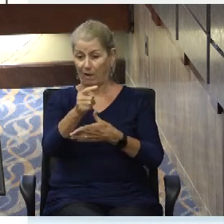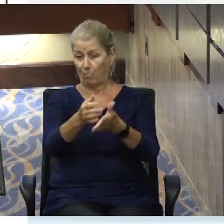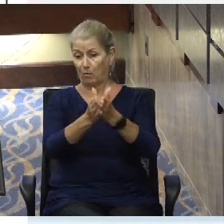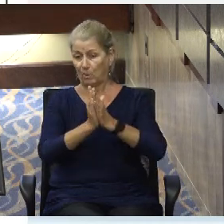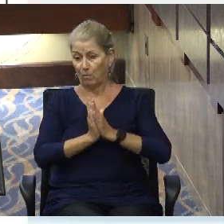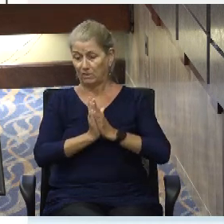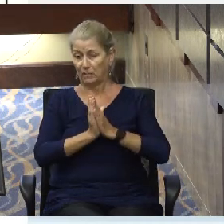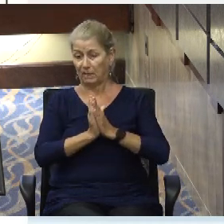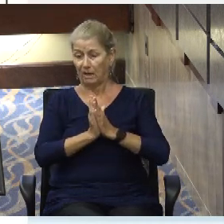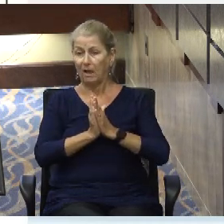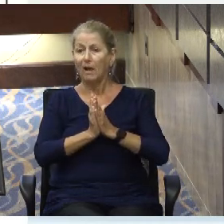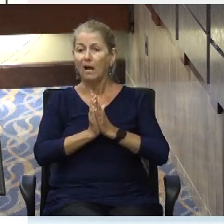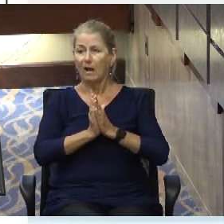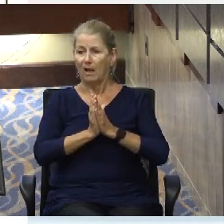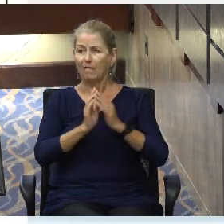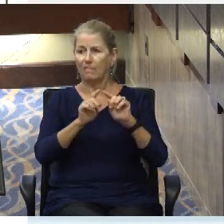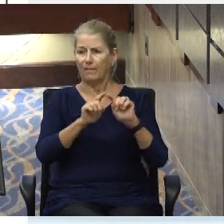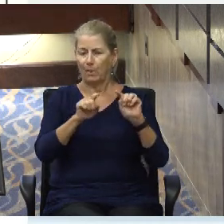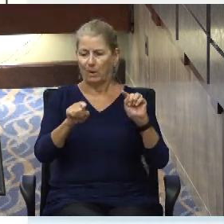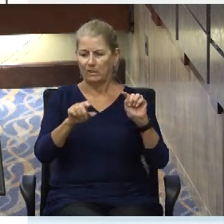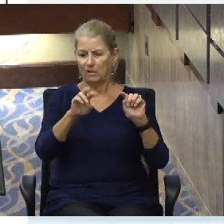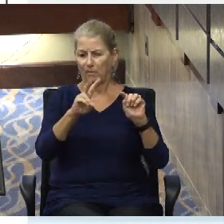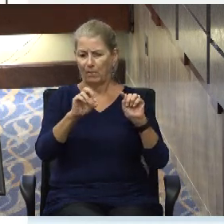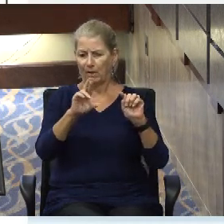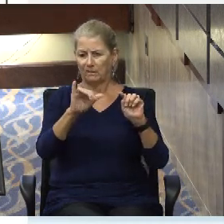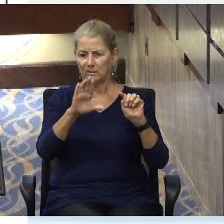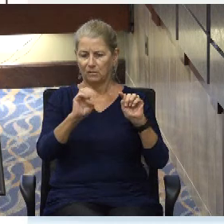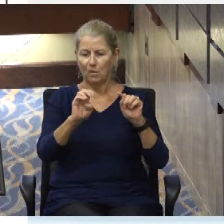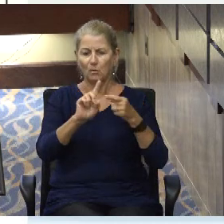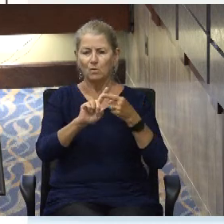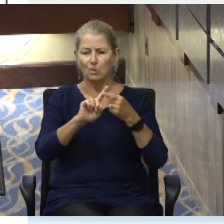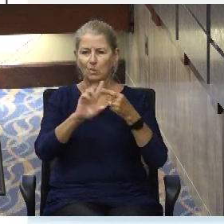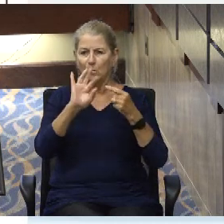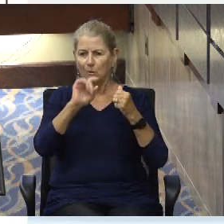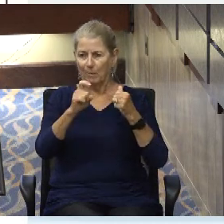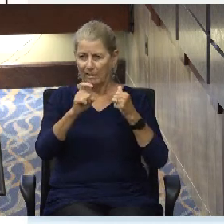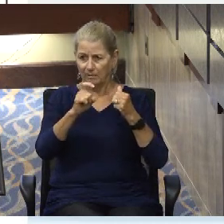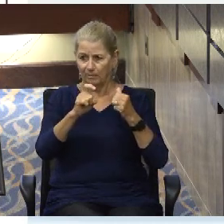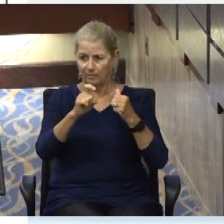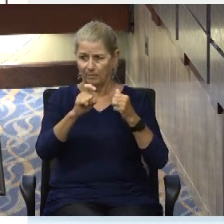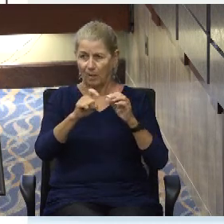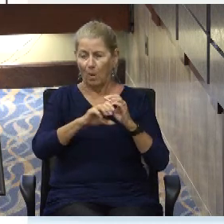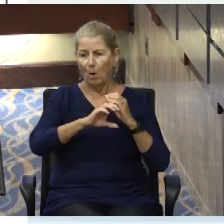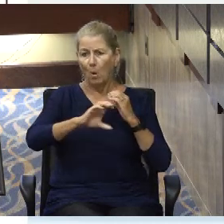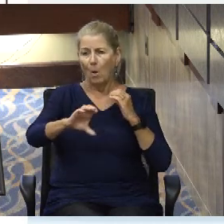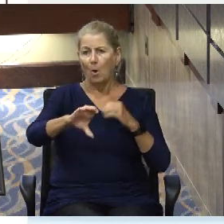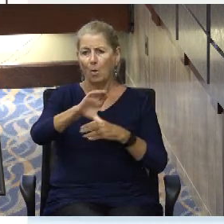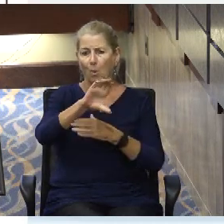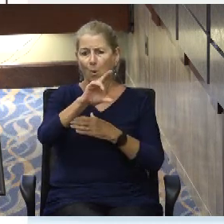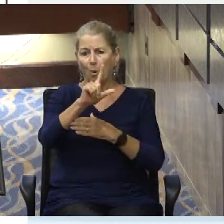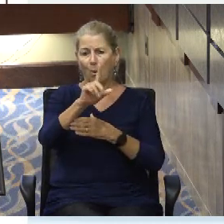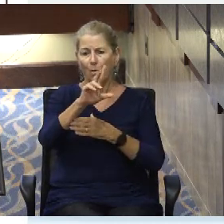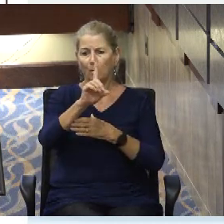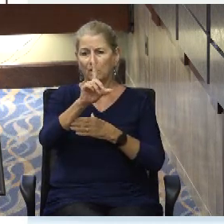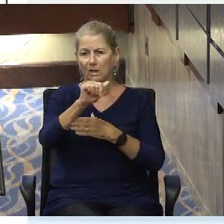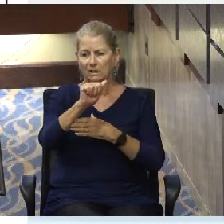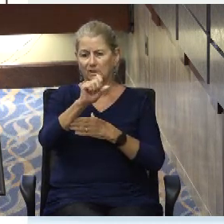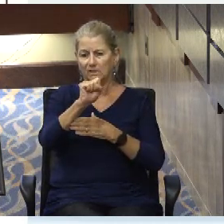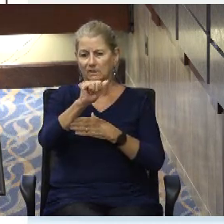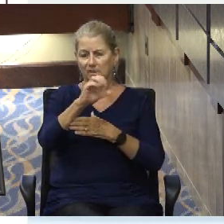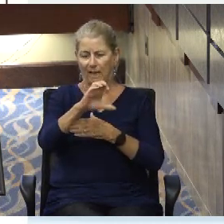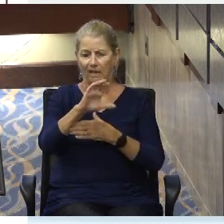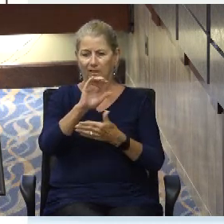requesting a variance to our maximum cul-de-sac length, which is 600